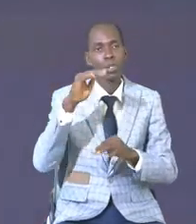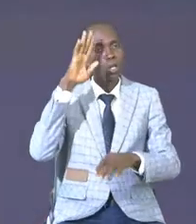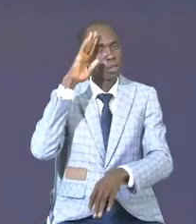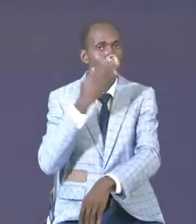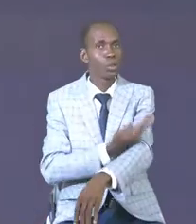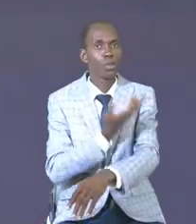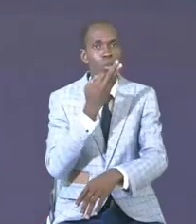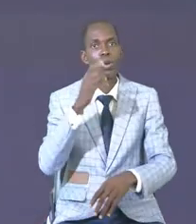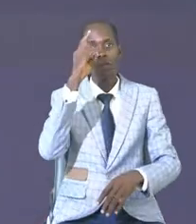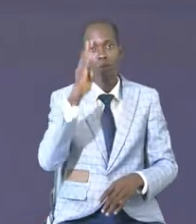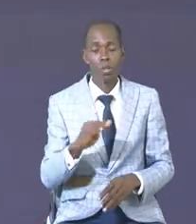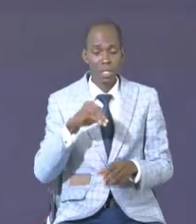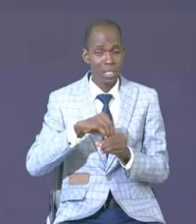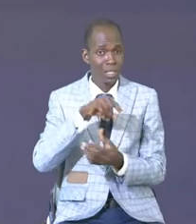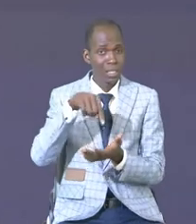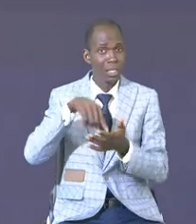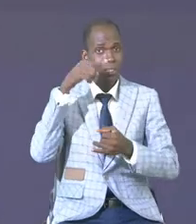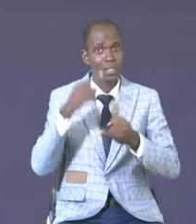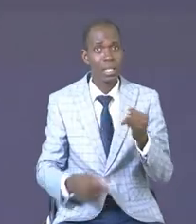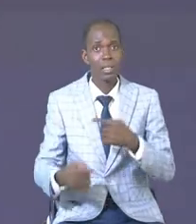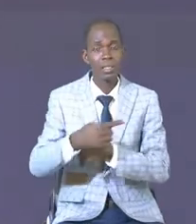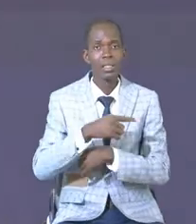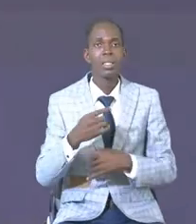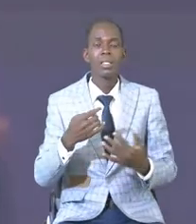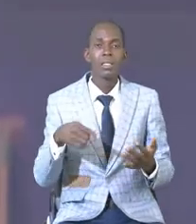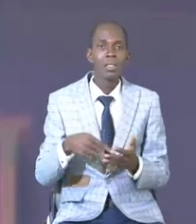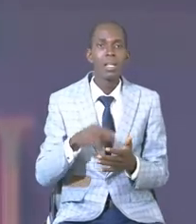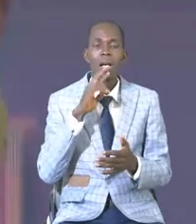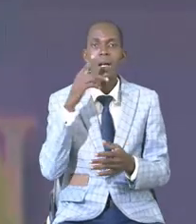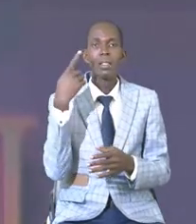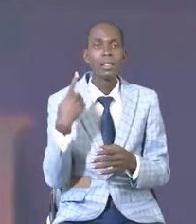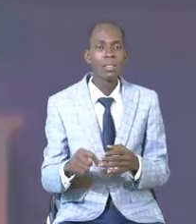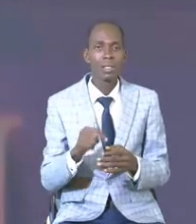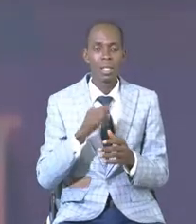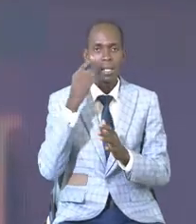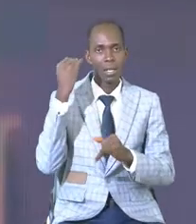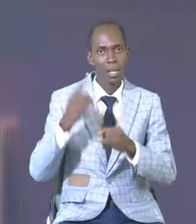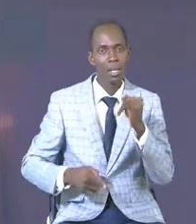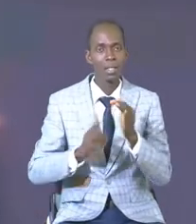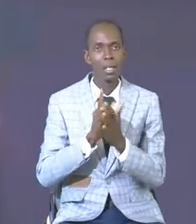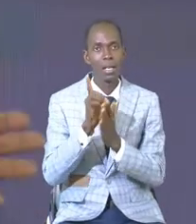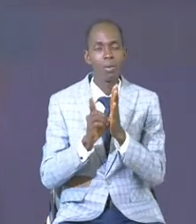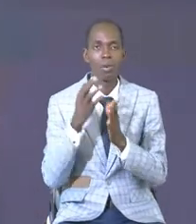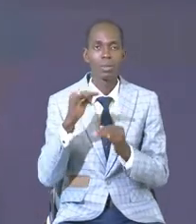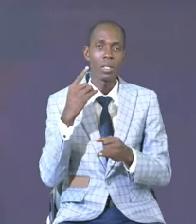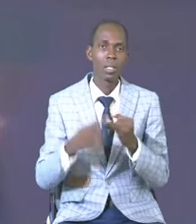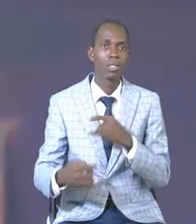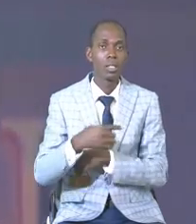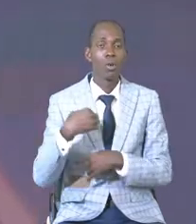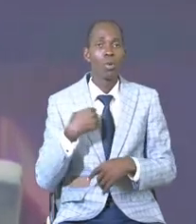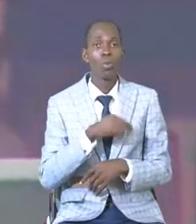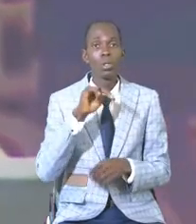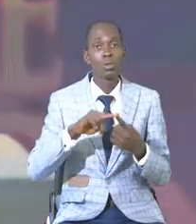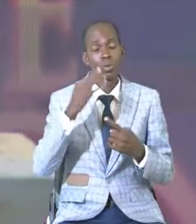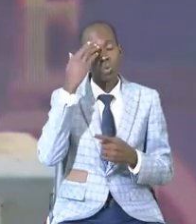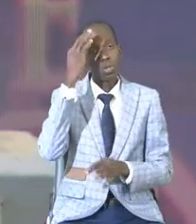these last days, and these are the last hours of the last days, and we need to know if God is going to speak to us